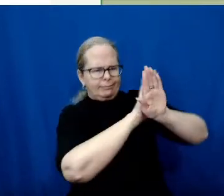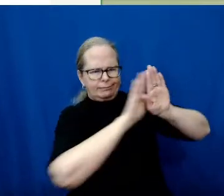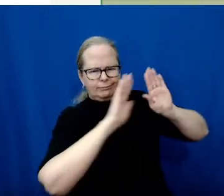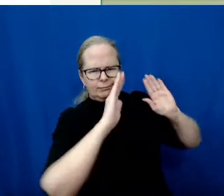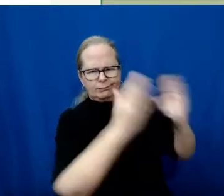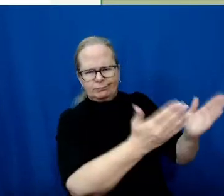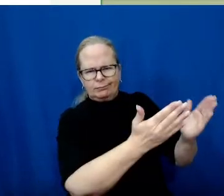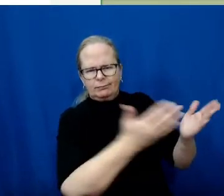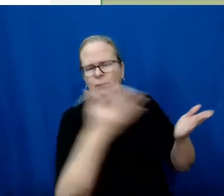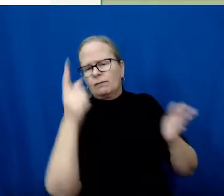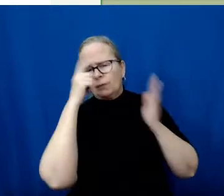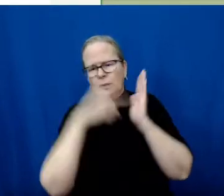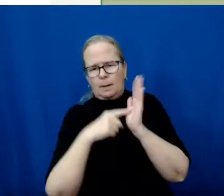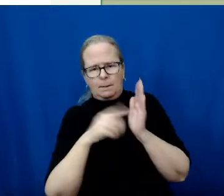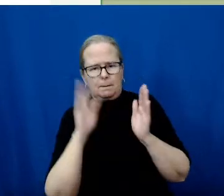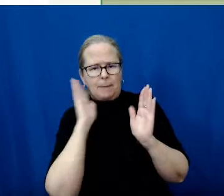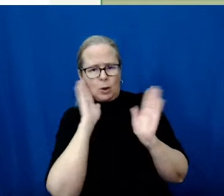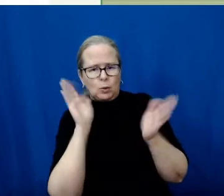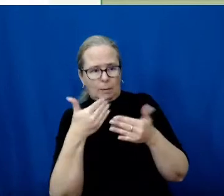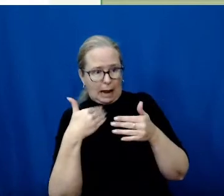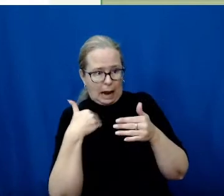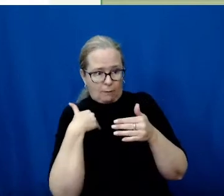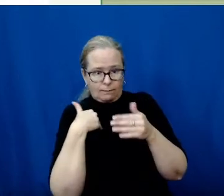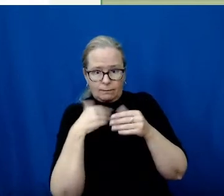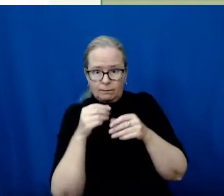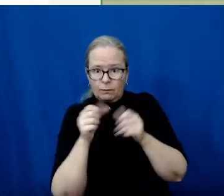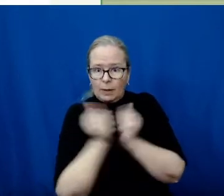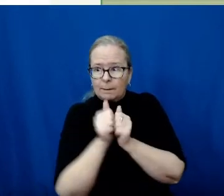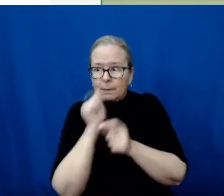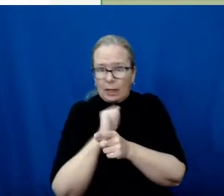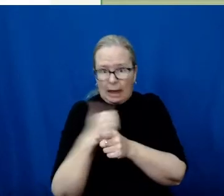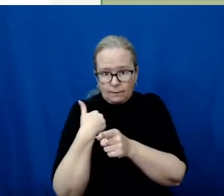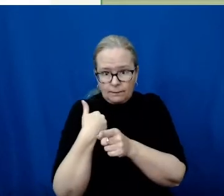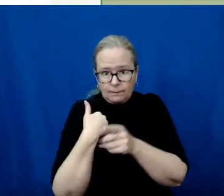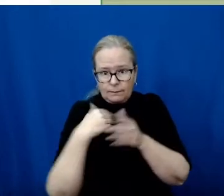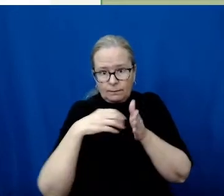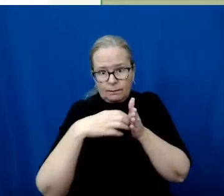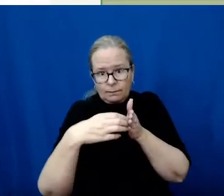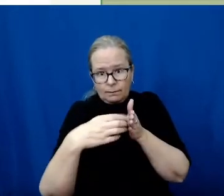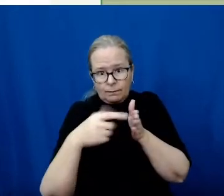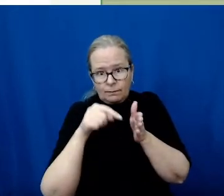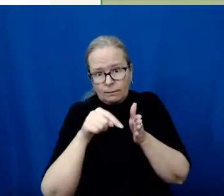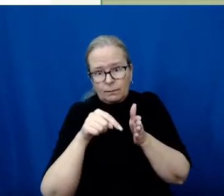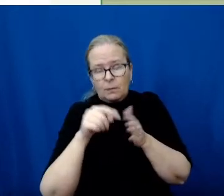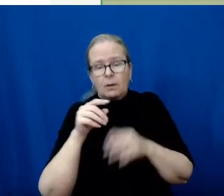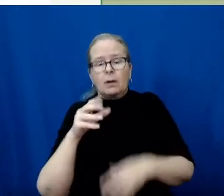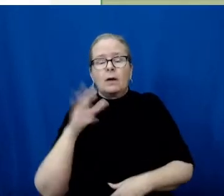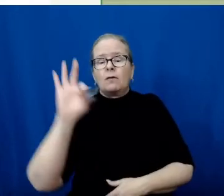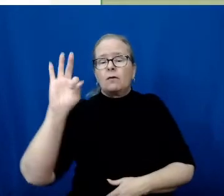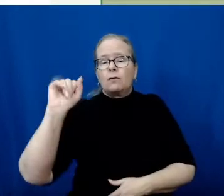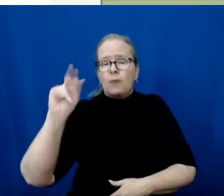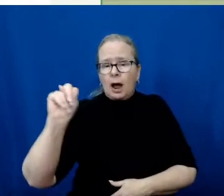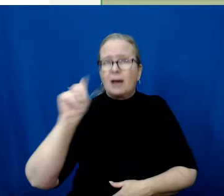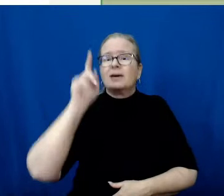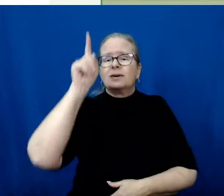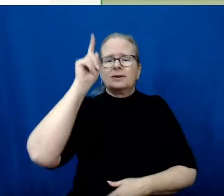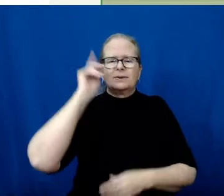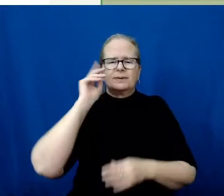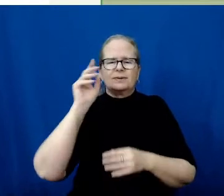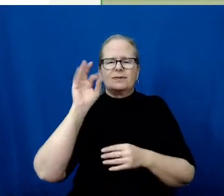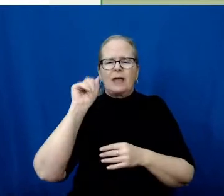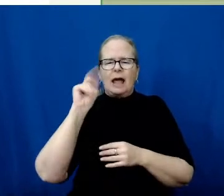modern facility because there's a ceiling fan. Not all bathrooms have ceiling fans, and particularly in the older houses, and we'll get into that in a